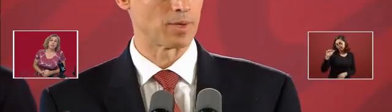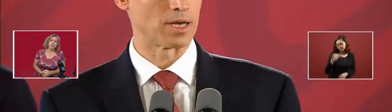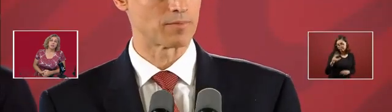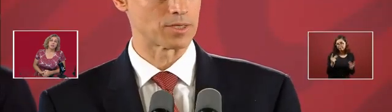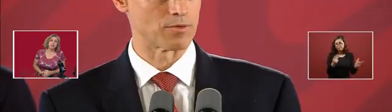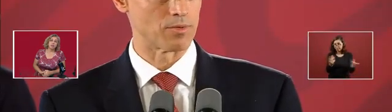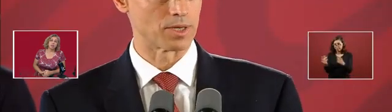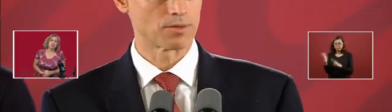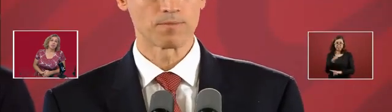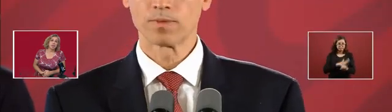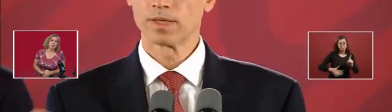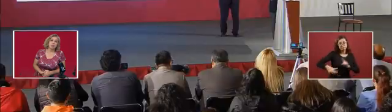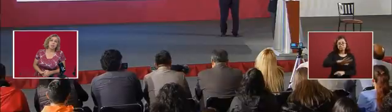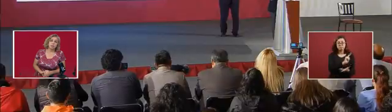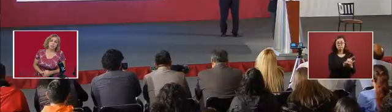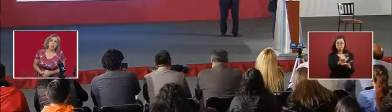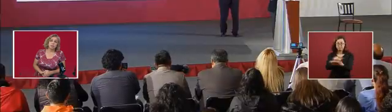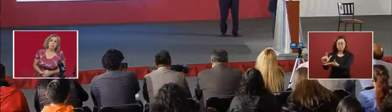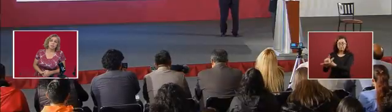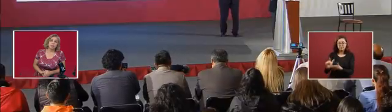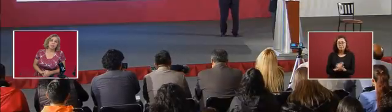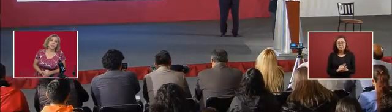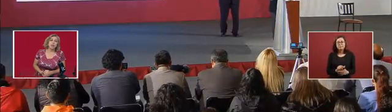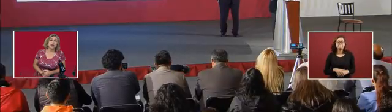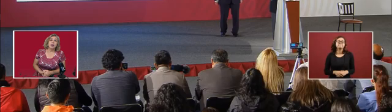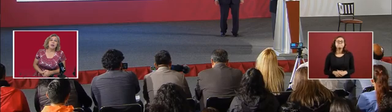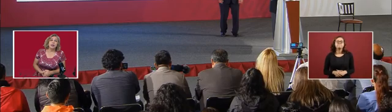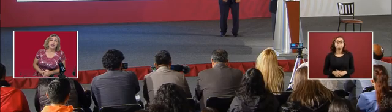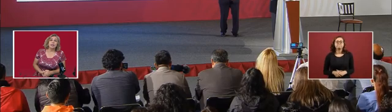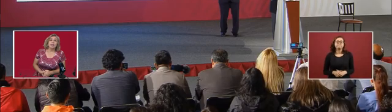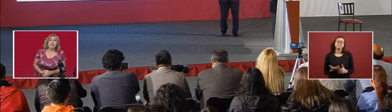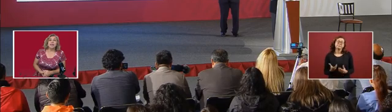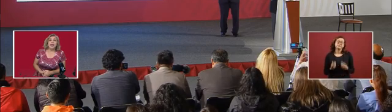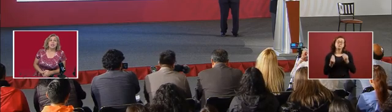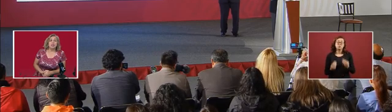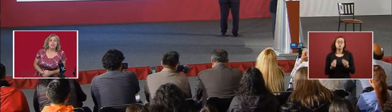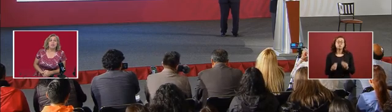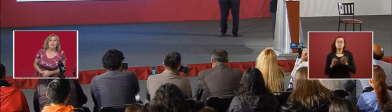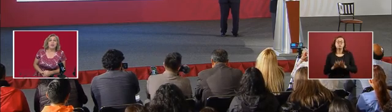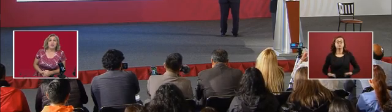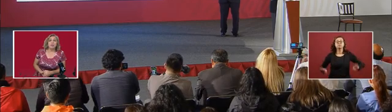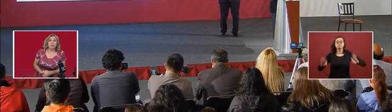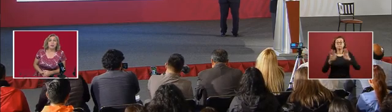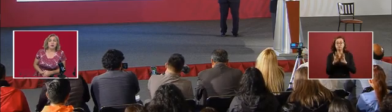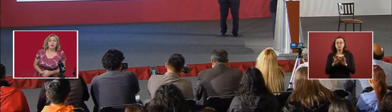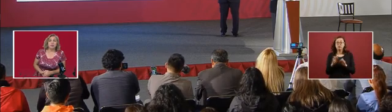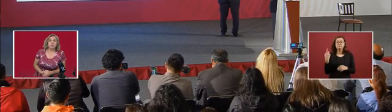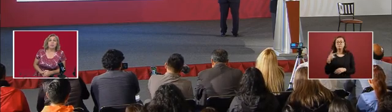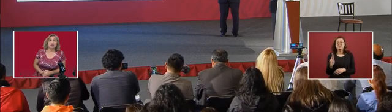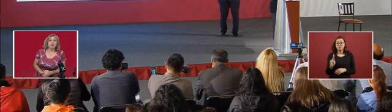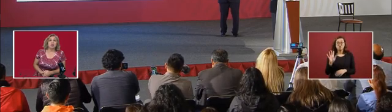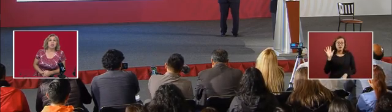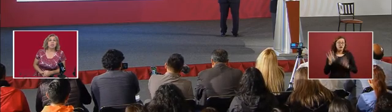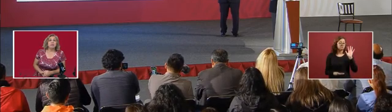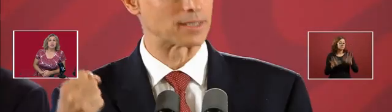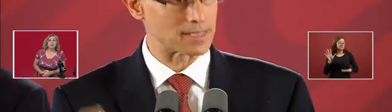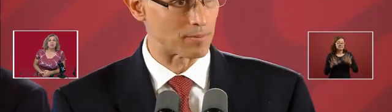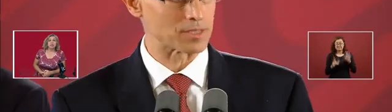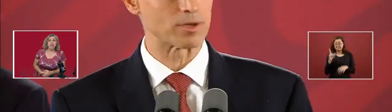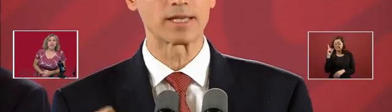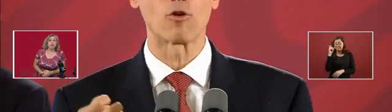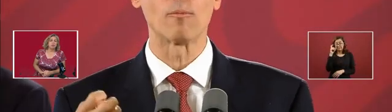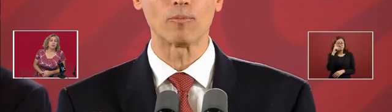more active in the prevention and community participation to demand